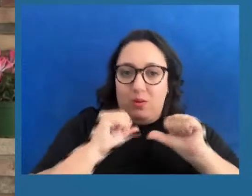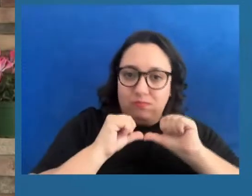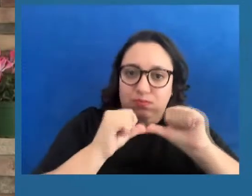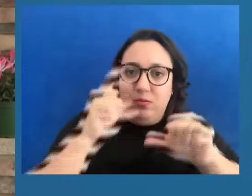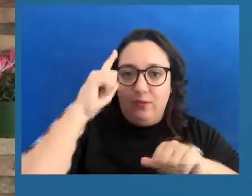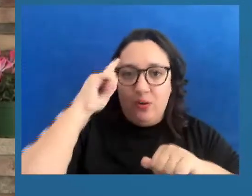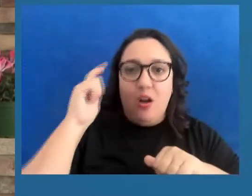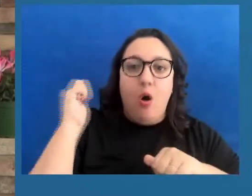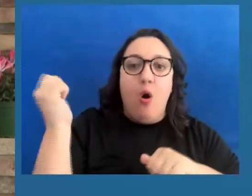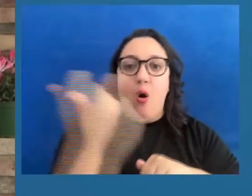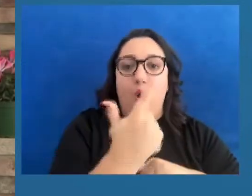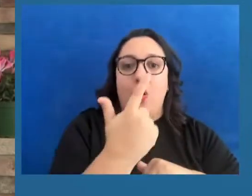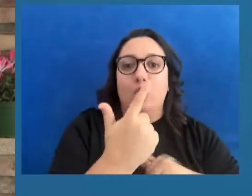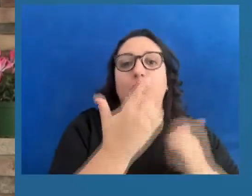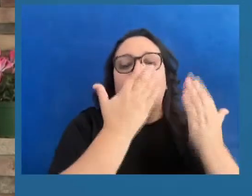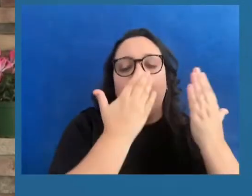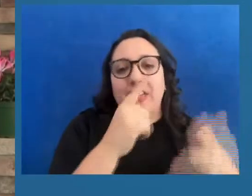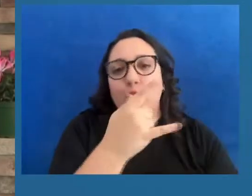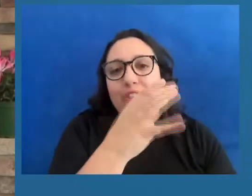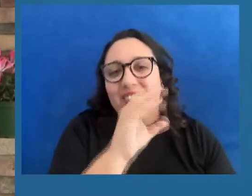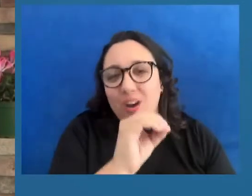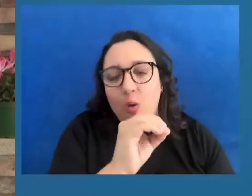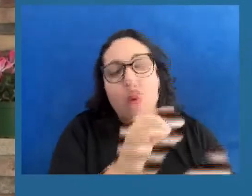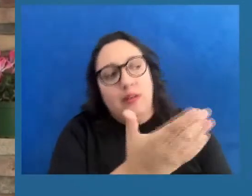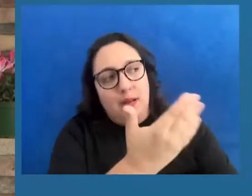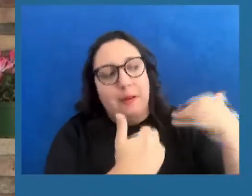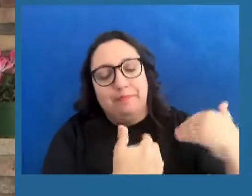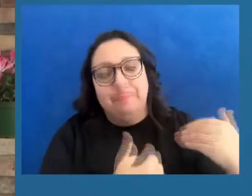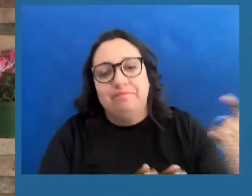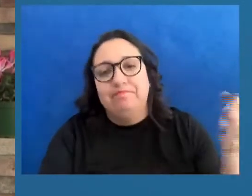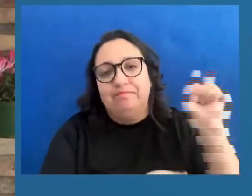So Theo Finn, thank you for your partnership. Please come forward. Thank you.